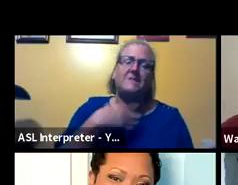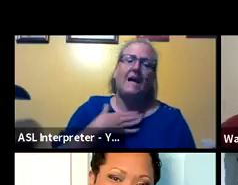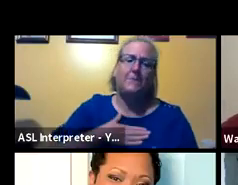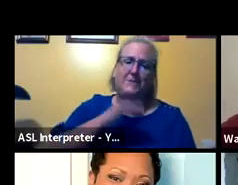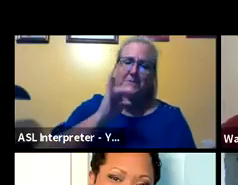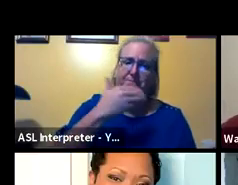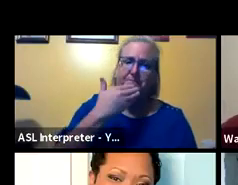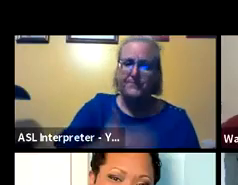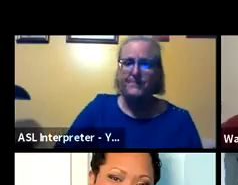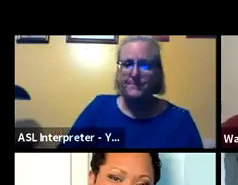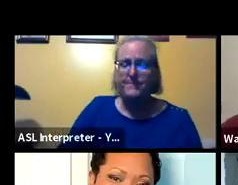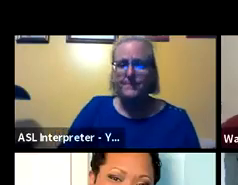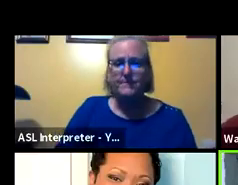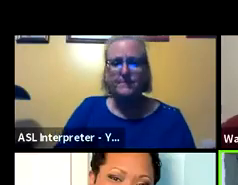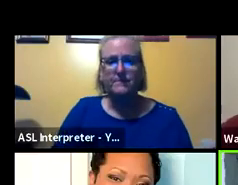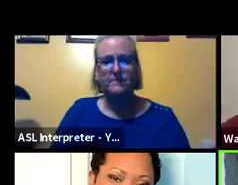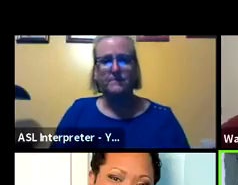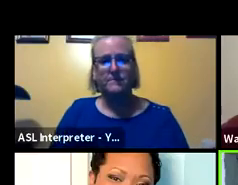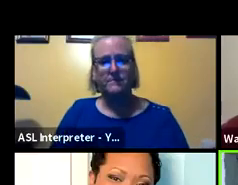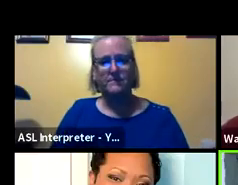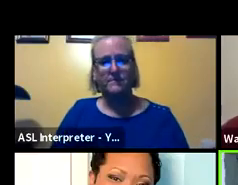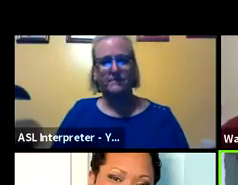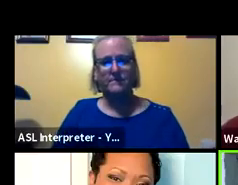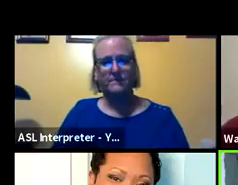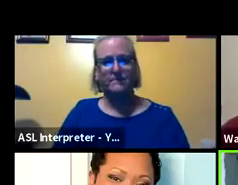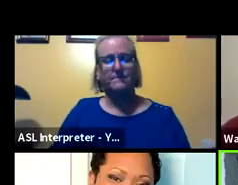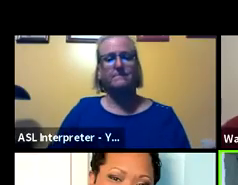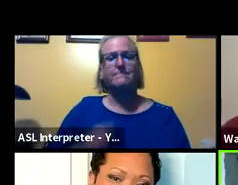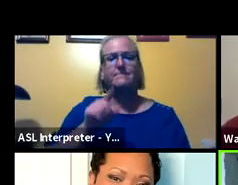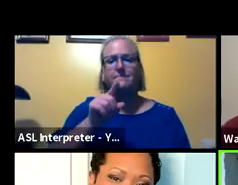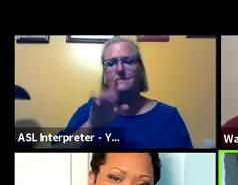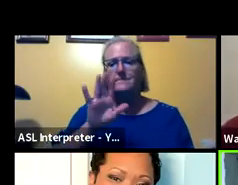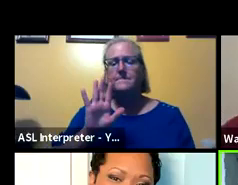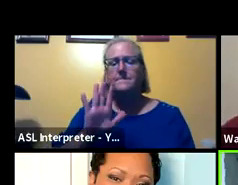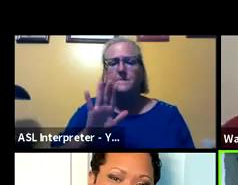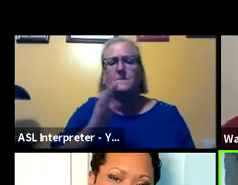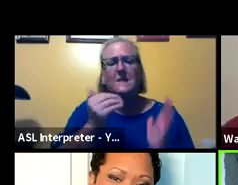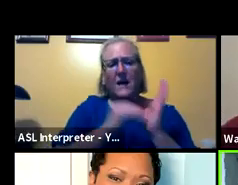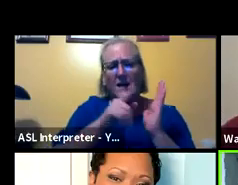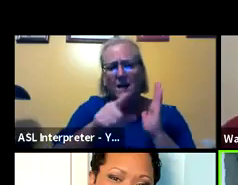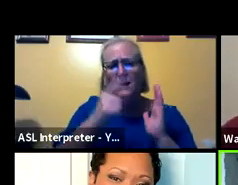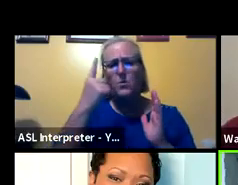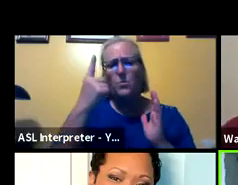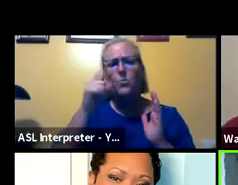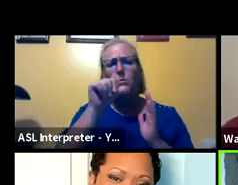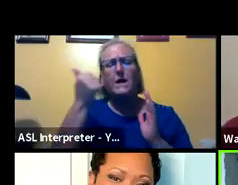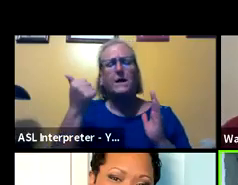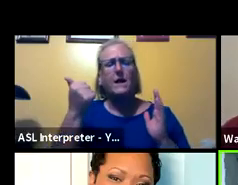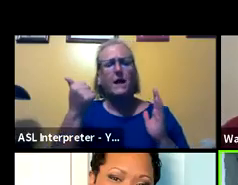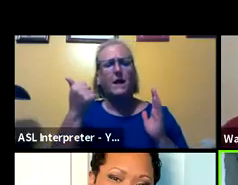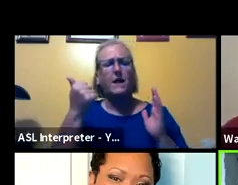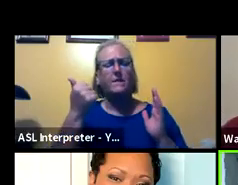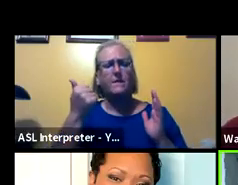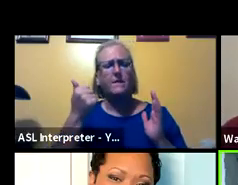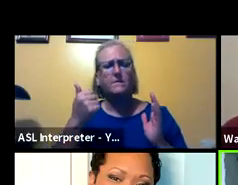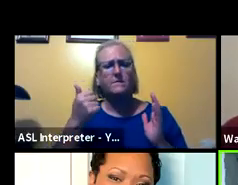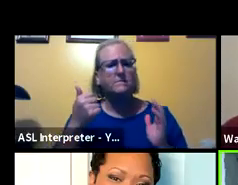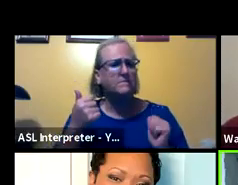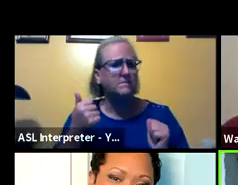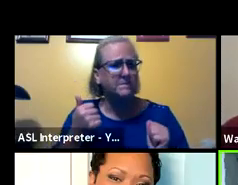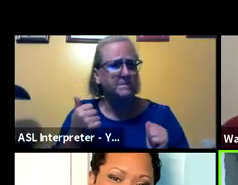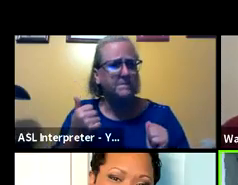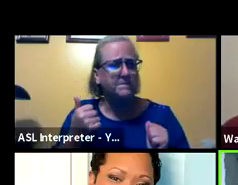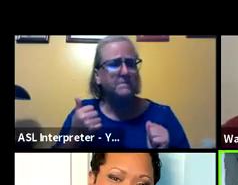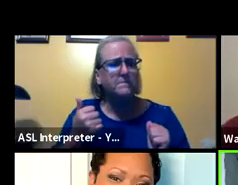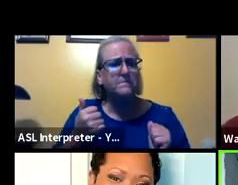guys. Are great. Thank you. So sorry, Madam President, for time. But one other, as I have